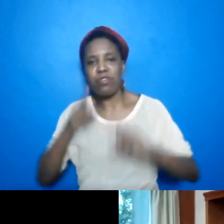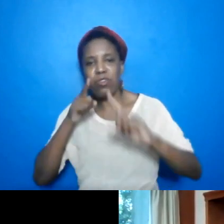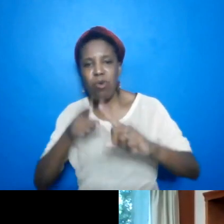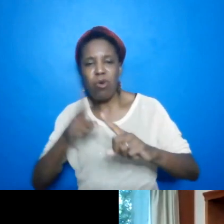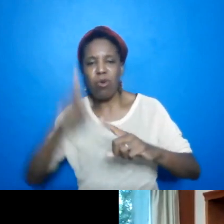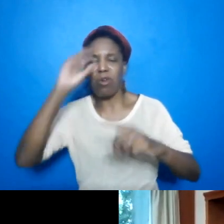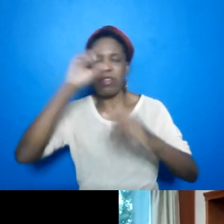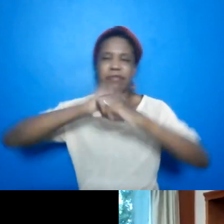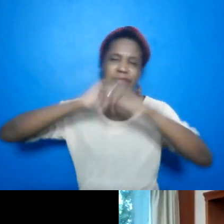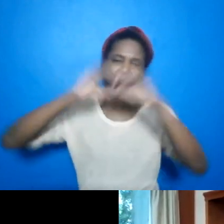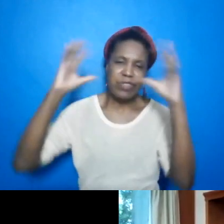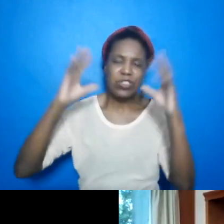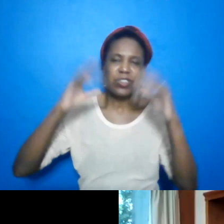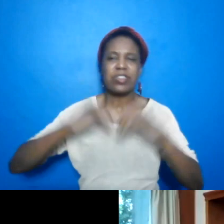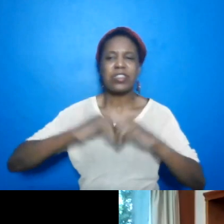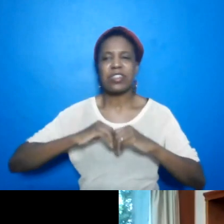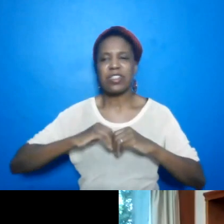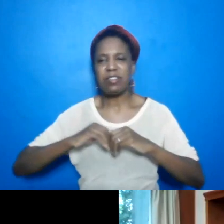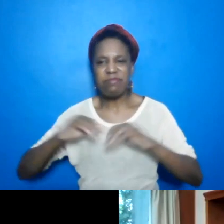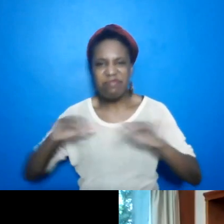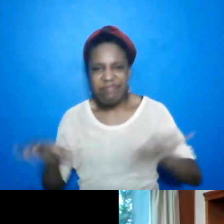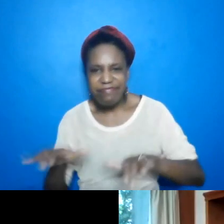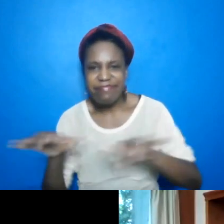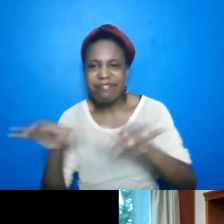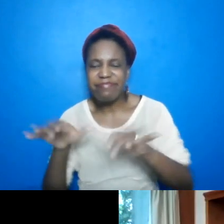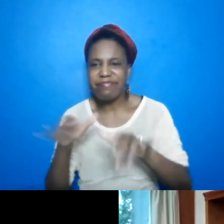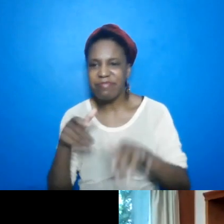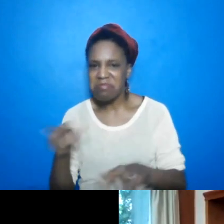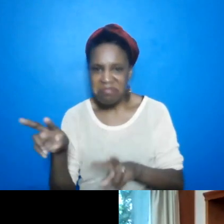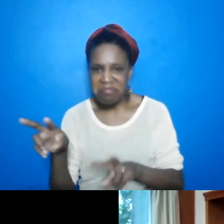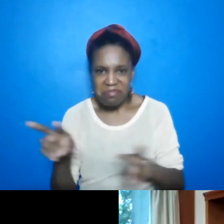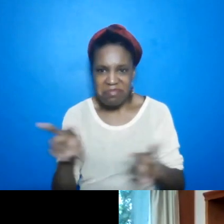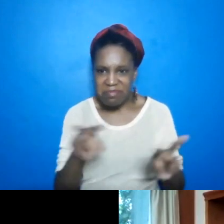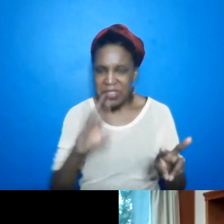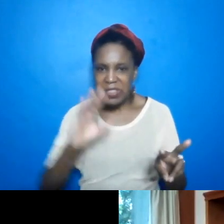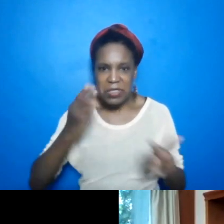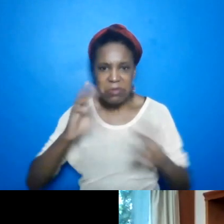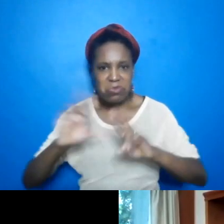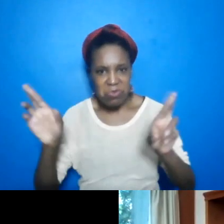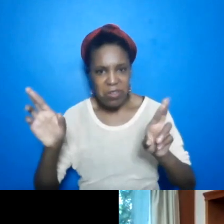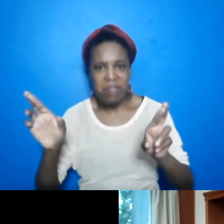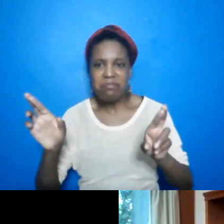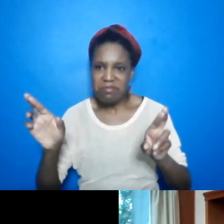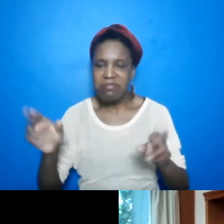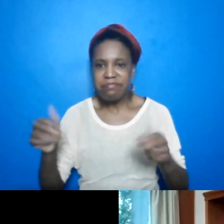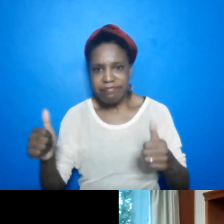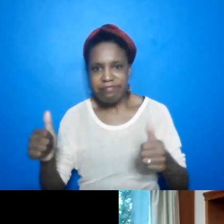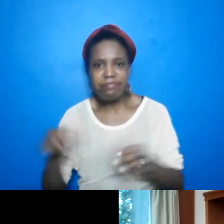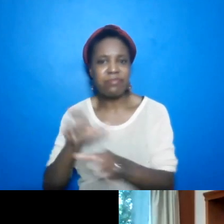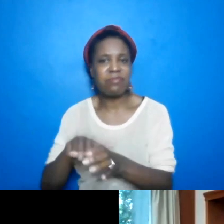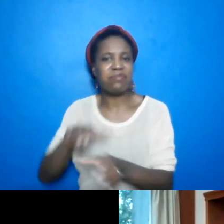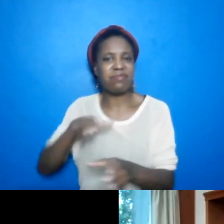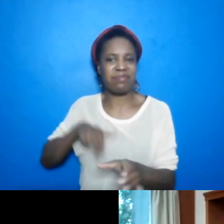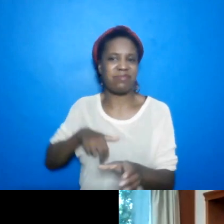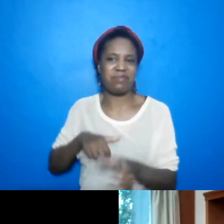constant conversation with folks. I'm just not there because it's really important for people to know, understand, believe, and actually